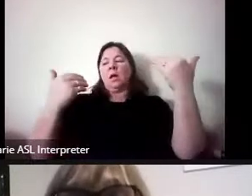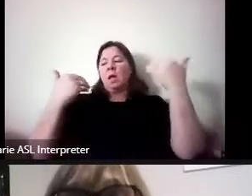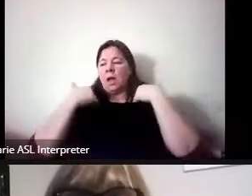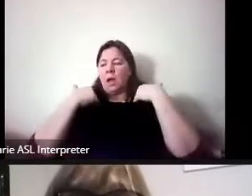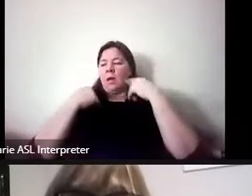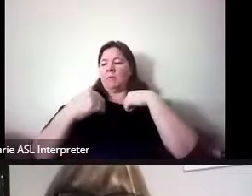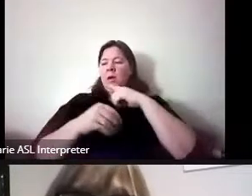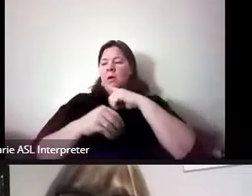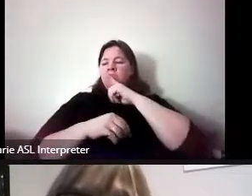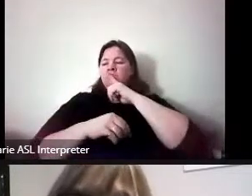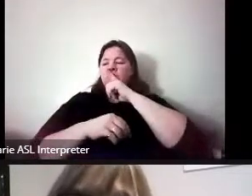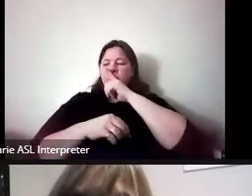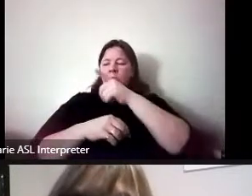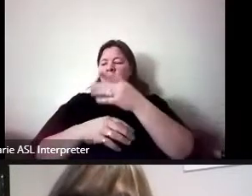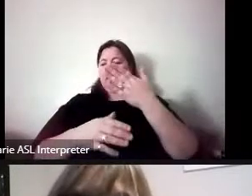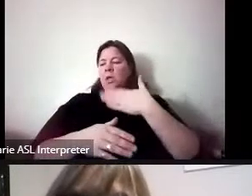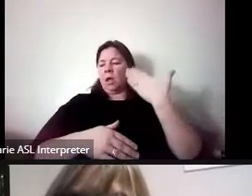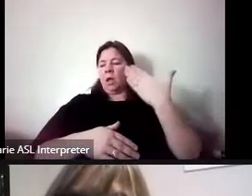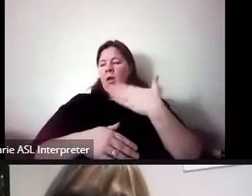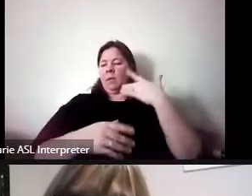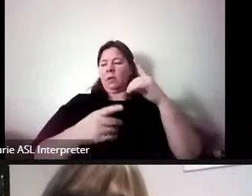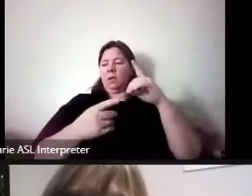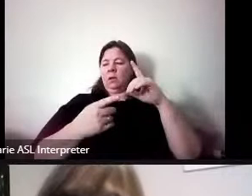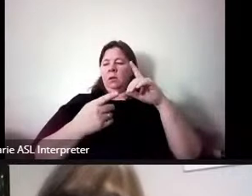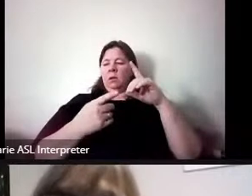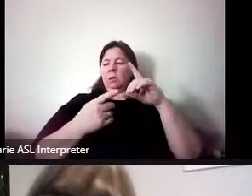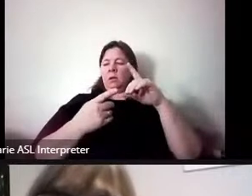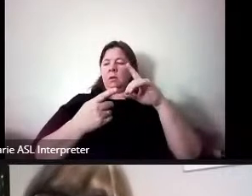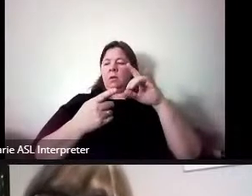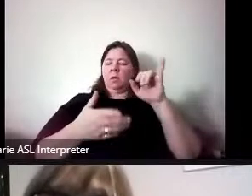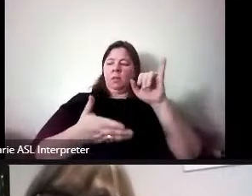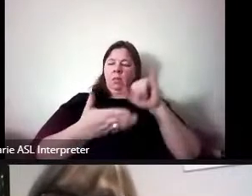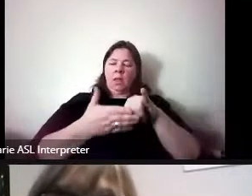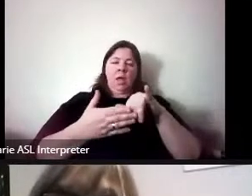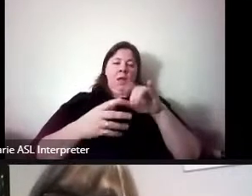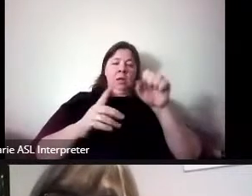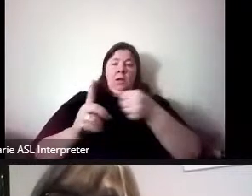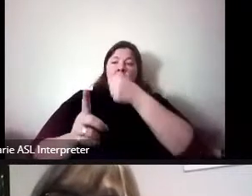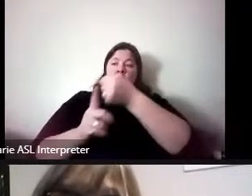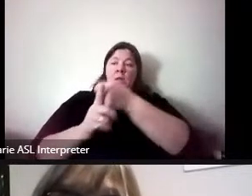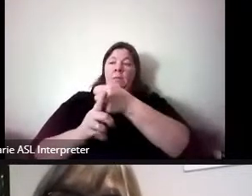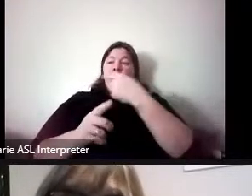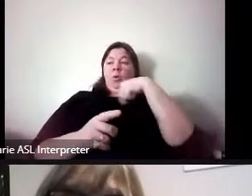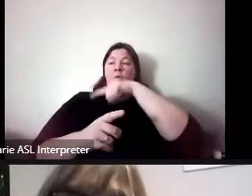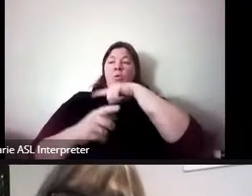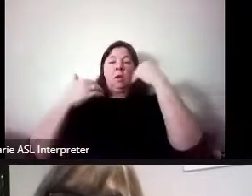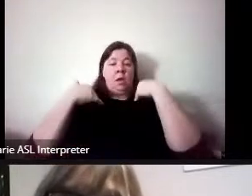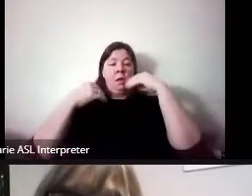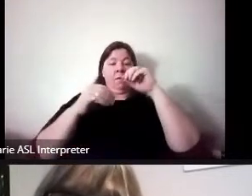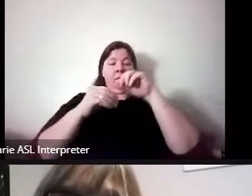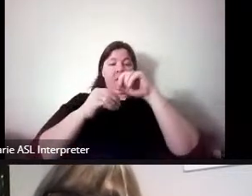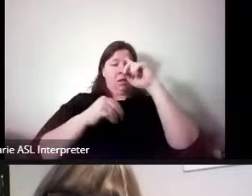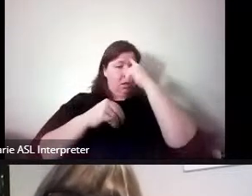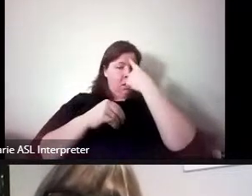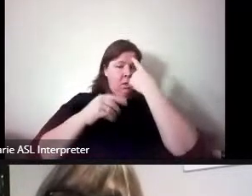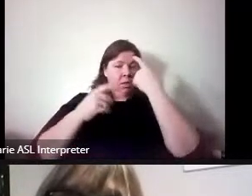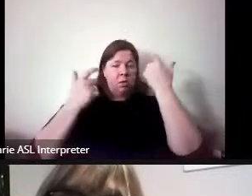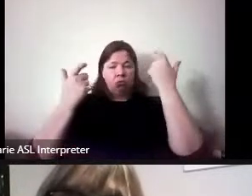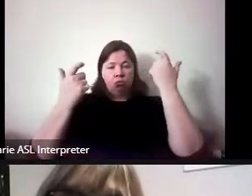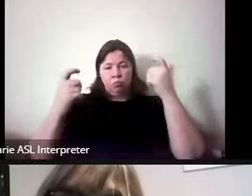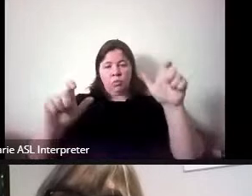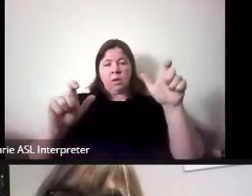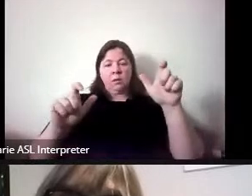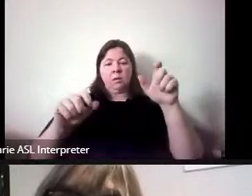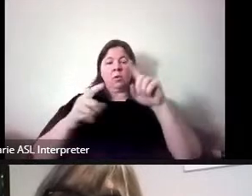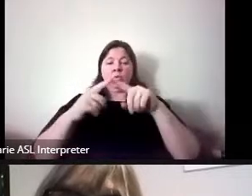really, really pleased that the impact that we are having in India is so great. And just to follow